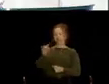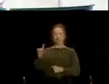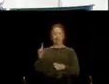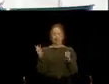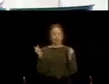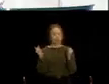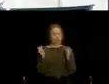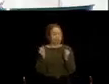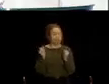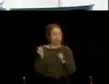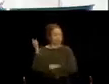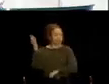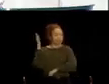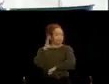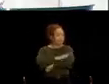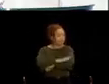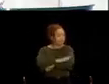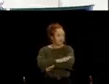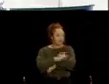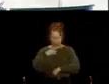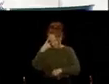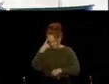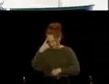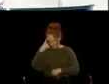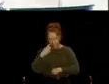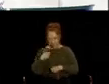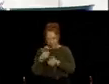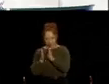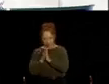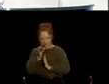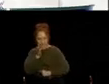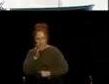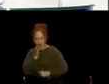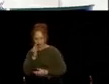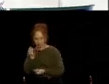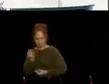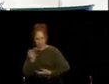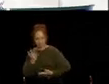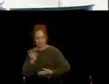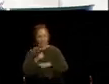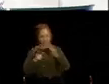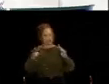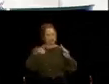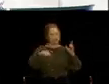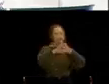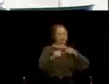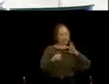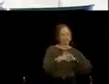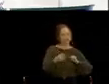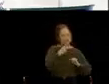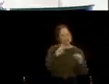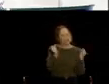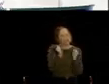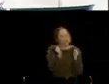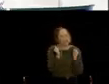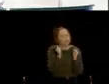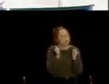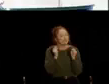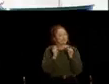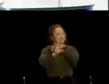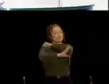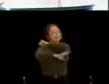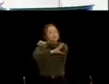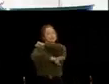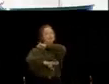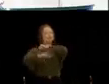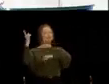was brisk. I'd have to ask my mom, but for this story, it's brisk, right? So on this brisk September